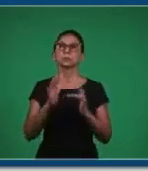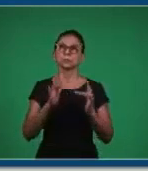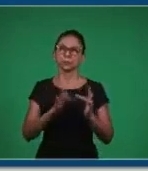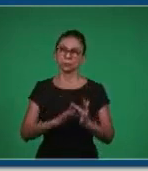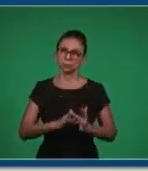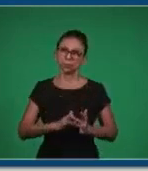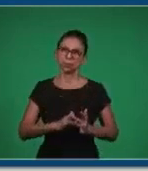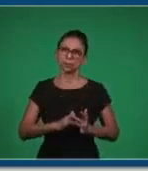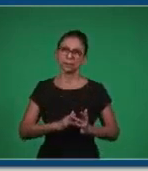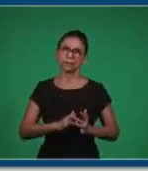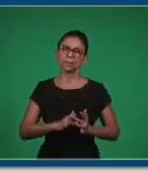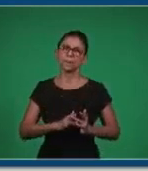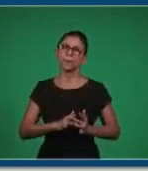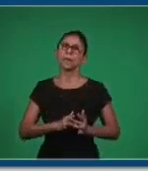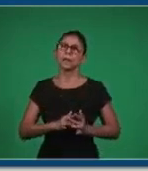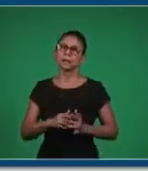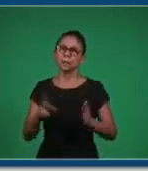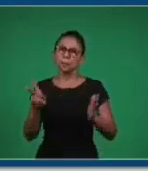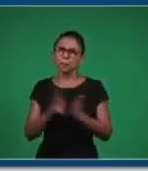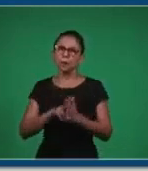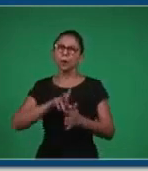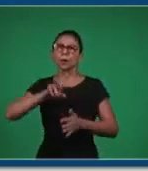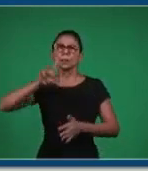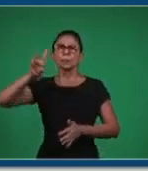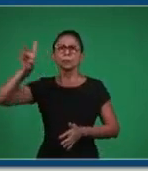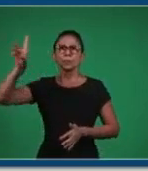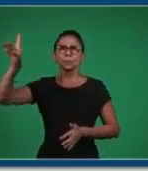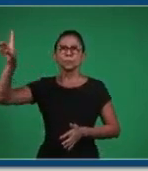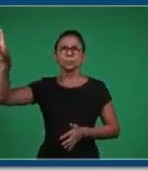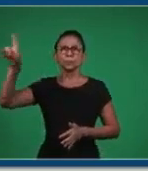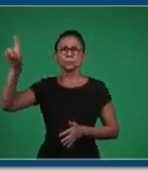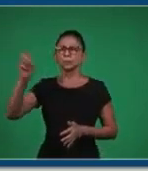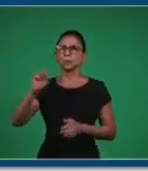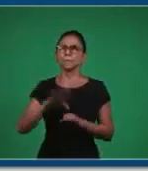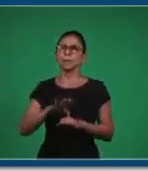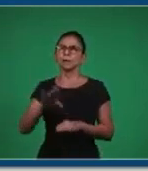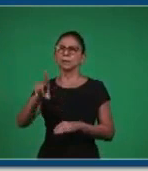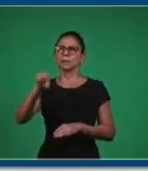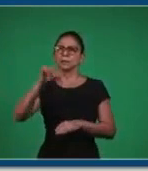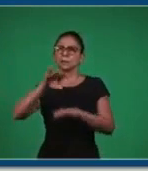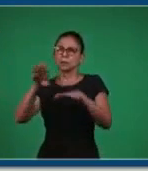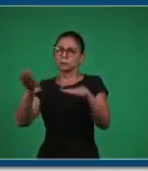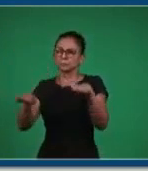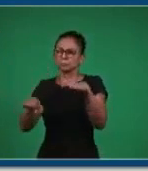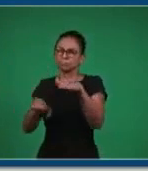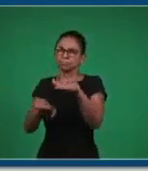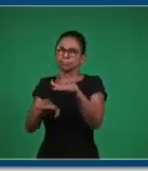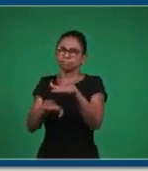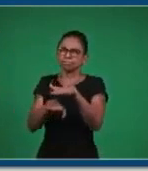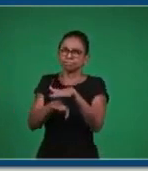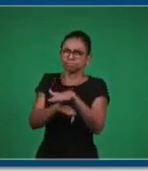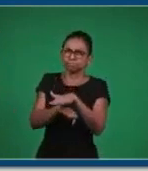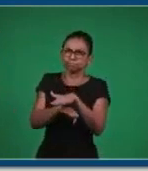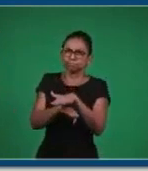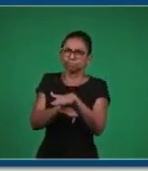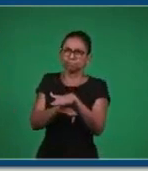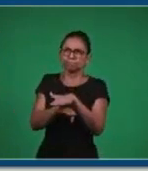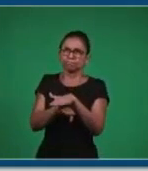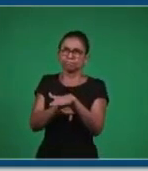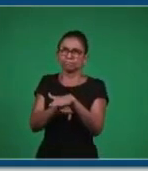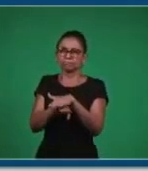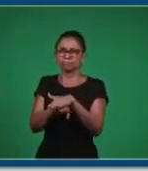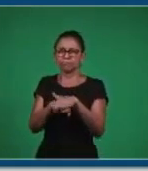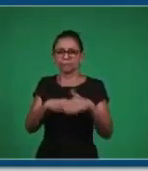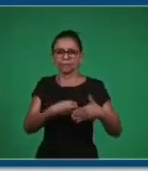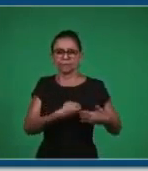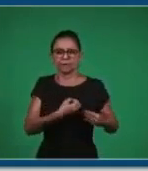But made himself be your action that before, though they were God, did not want